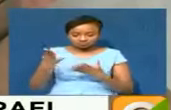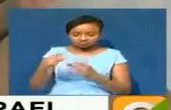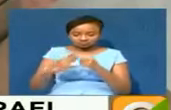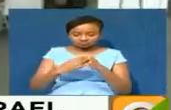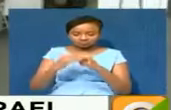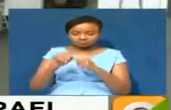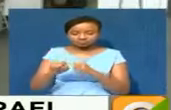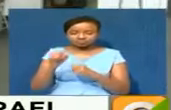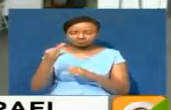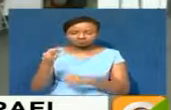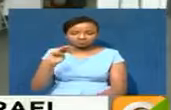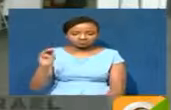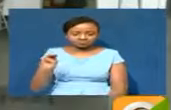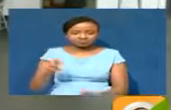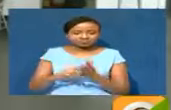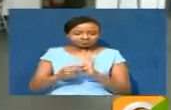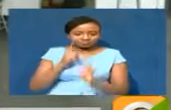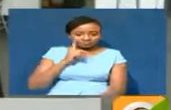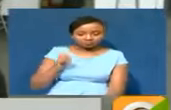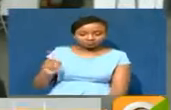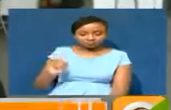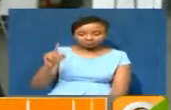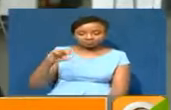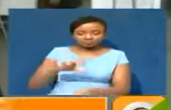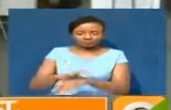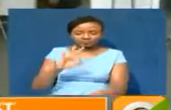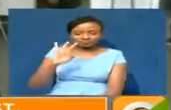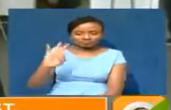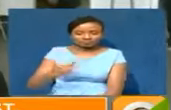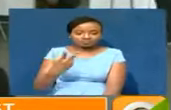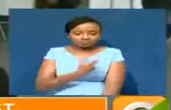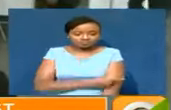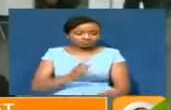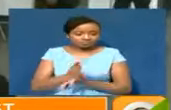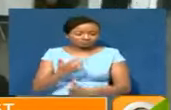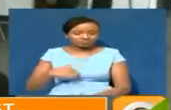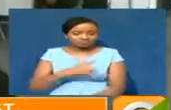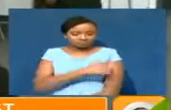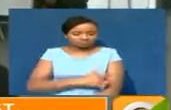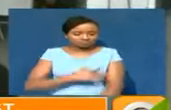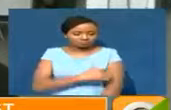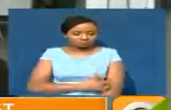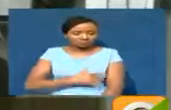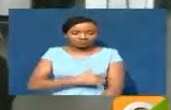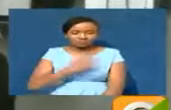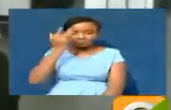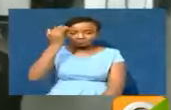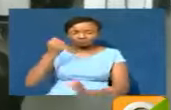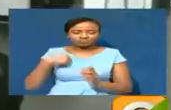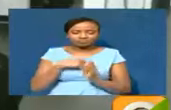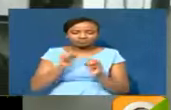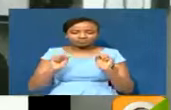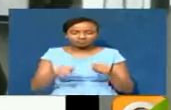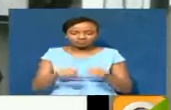doses of the vaccine. I came here to get my third vaccine. I think we are lucky to be able to